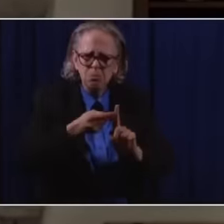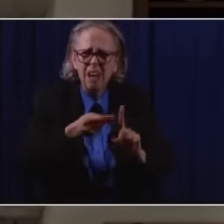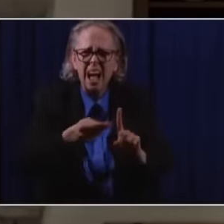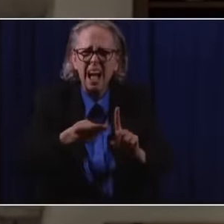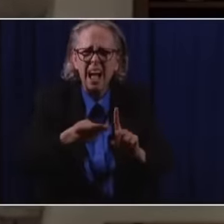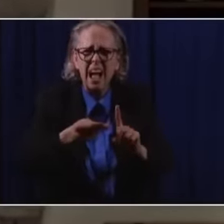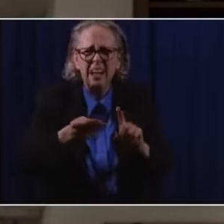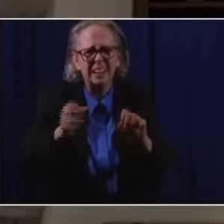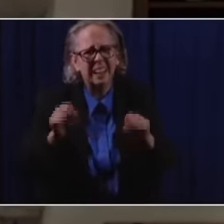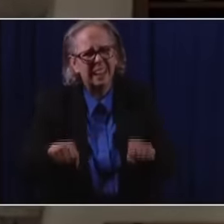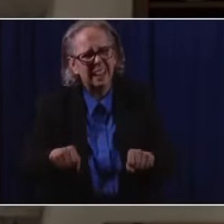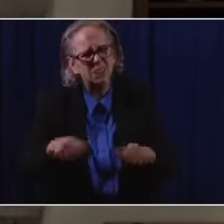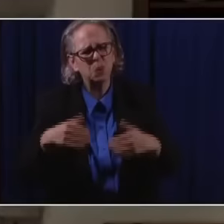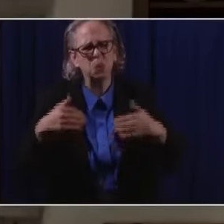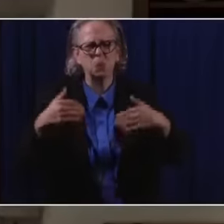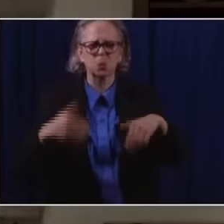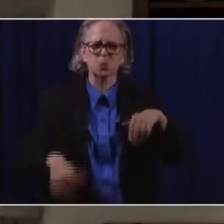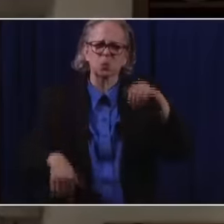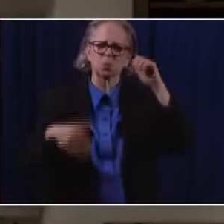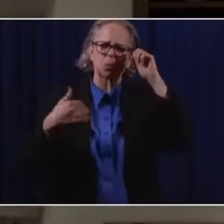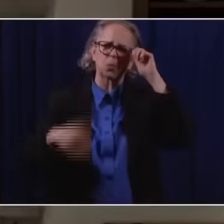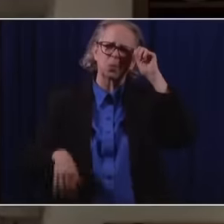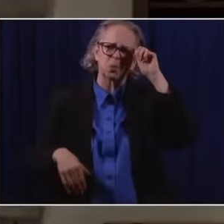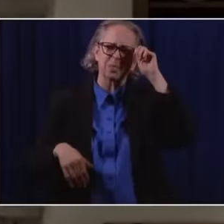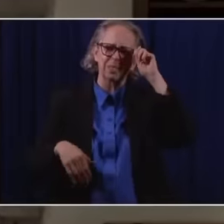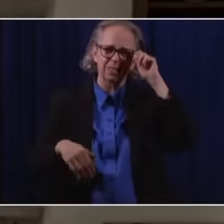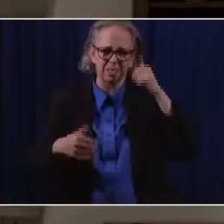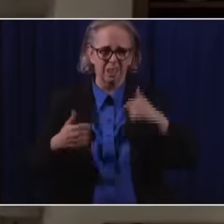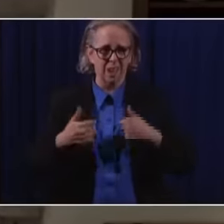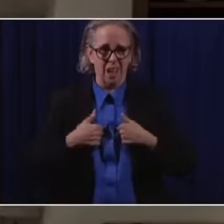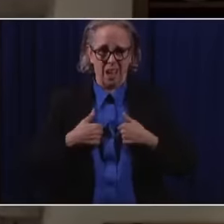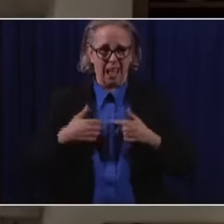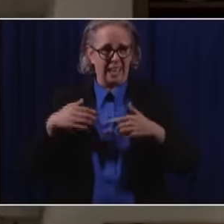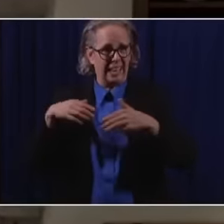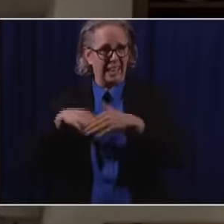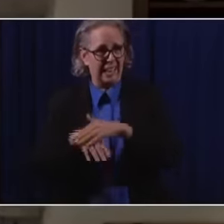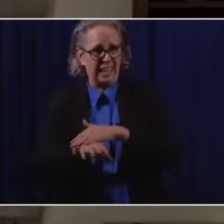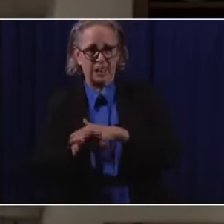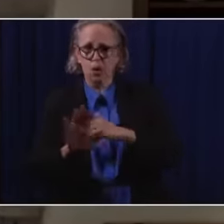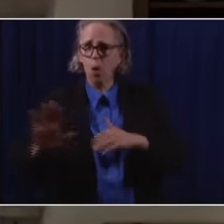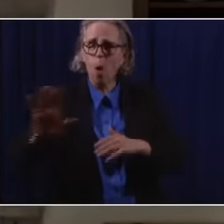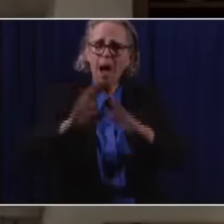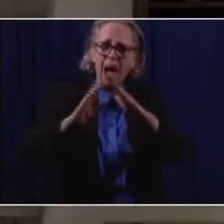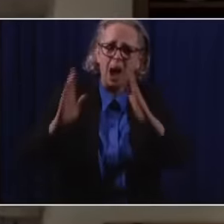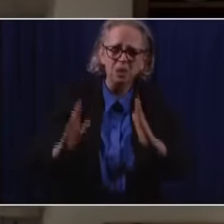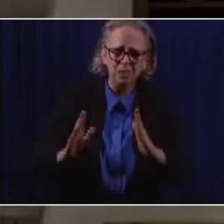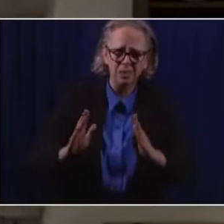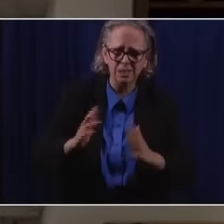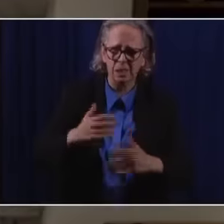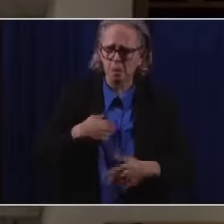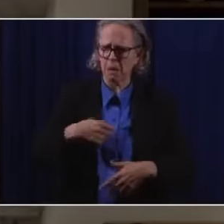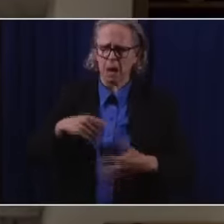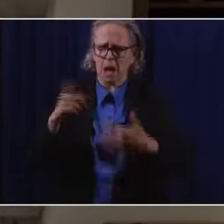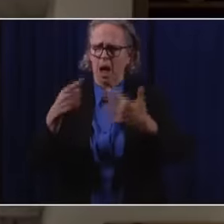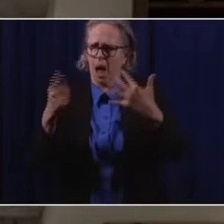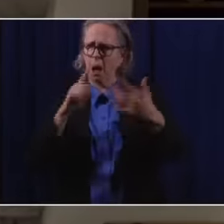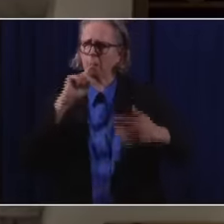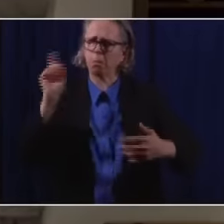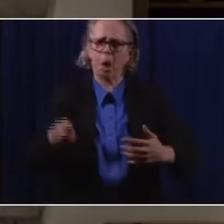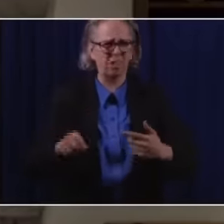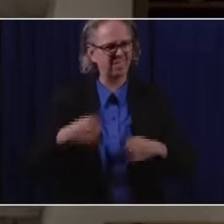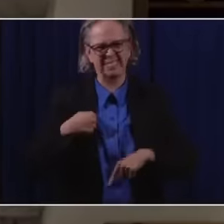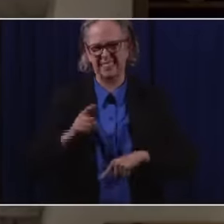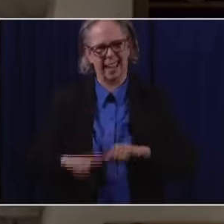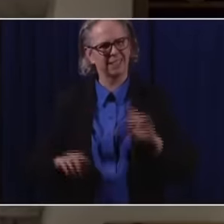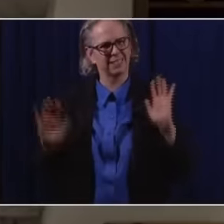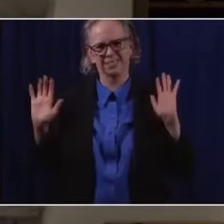We don't have the ability to go in people's houses, and we don't want to do that. But there